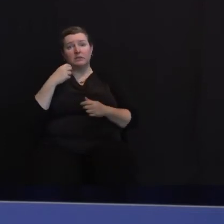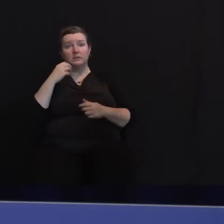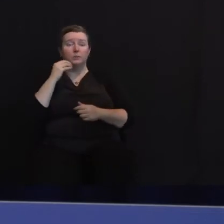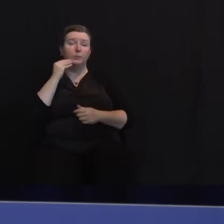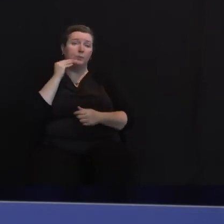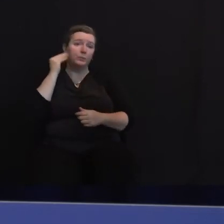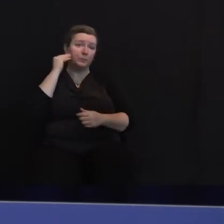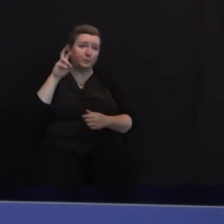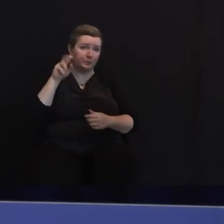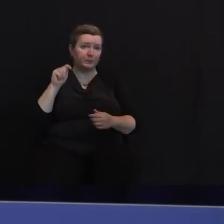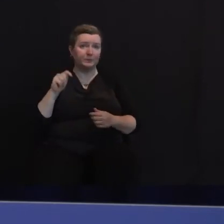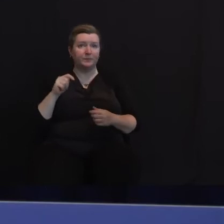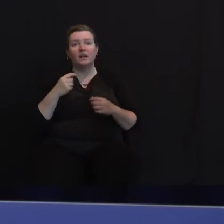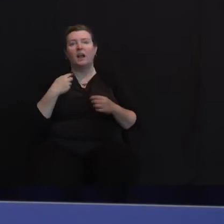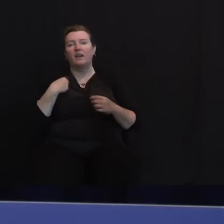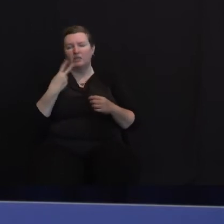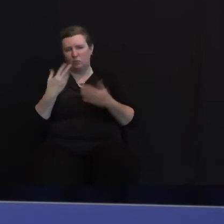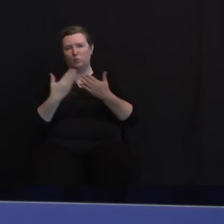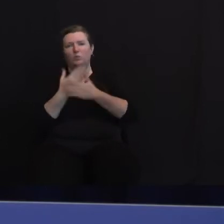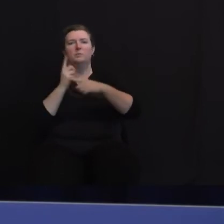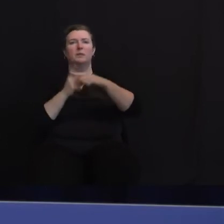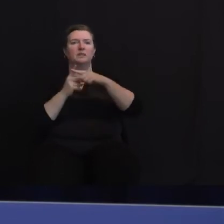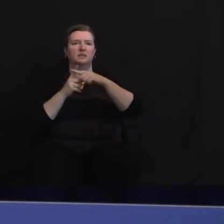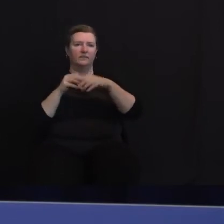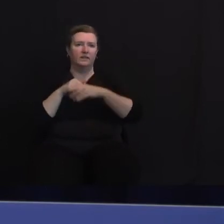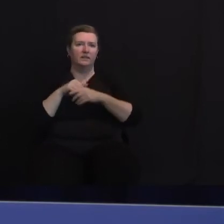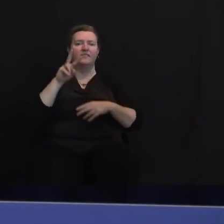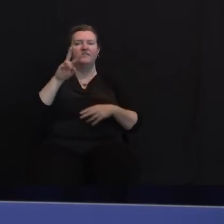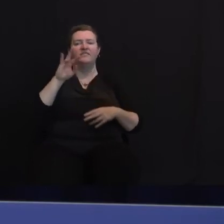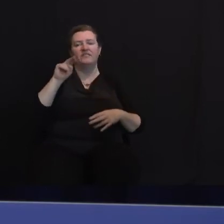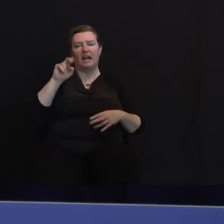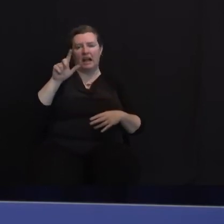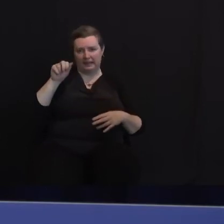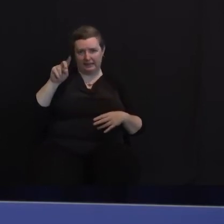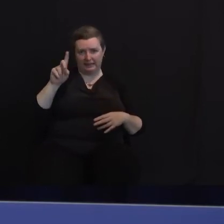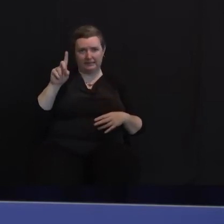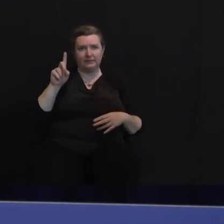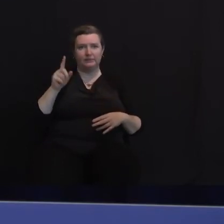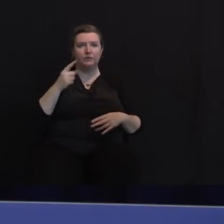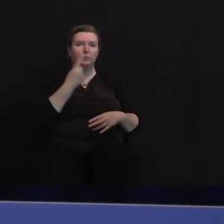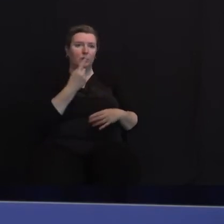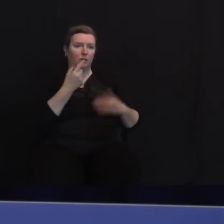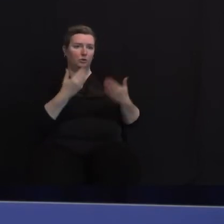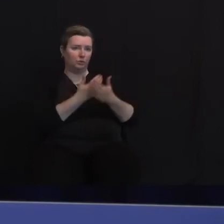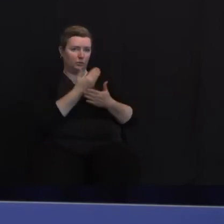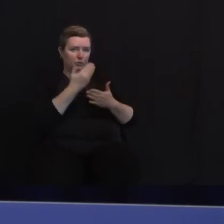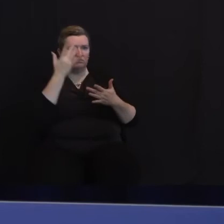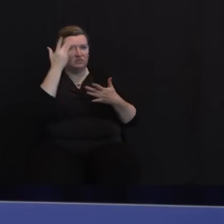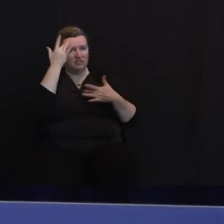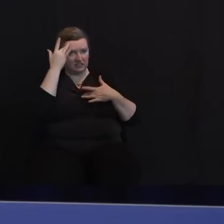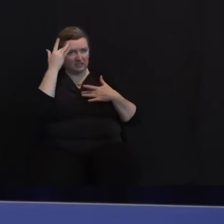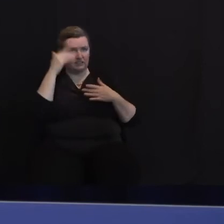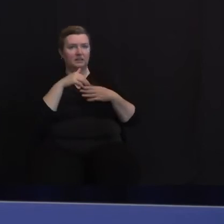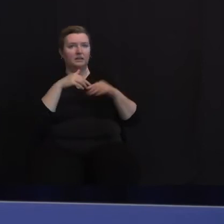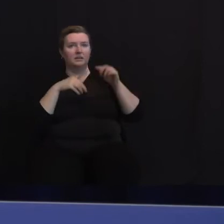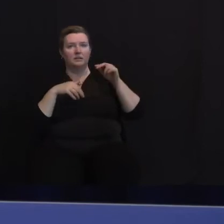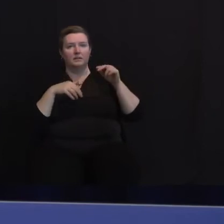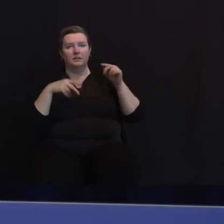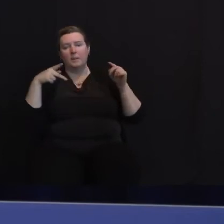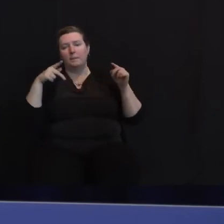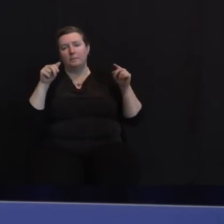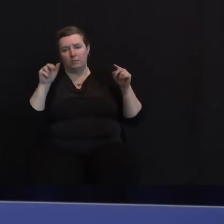2 new positive cases among residents in Vineland and 1 new case among a resident in Paramus.